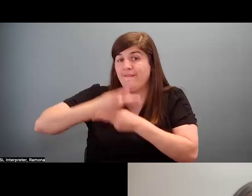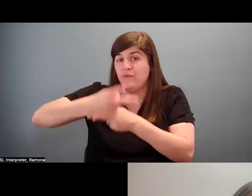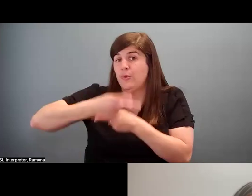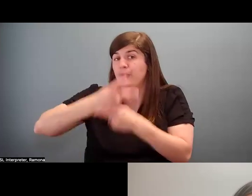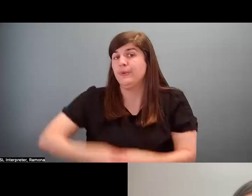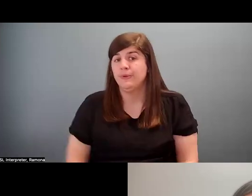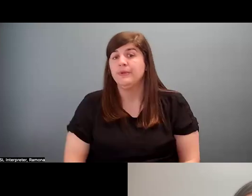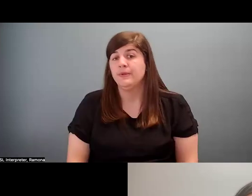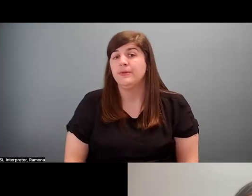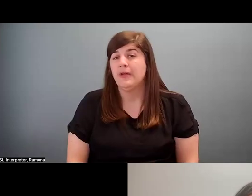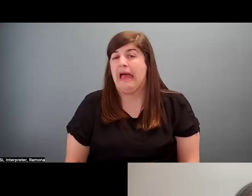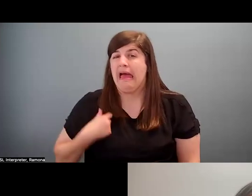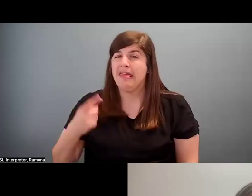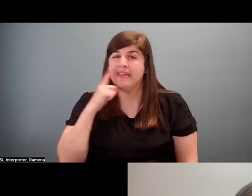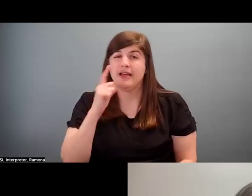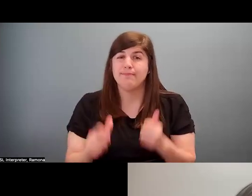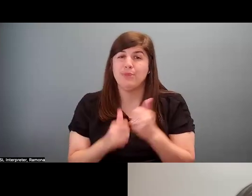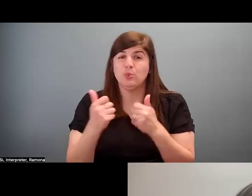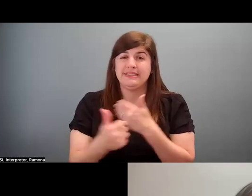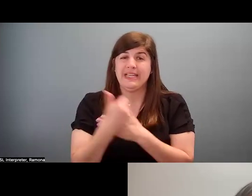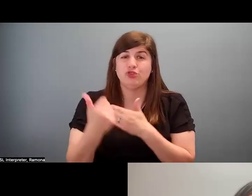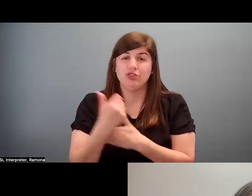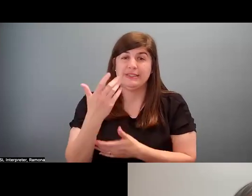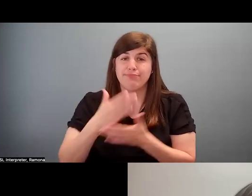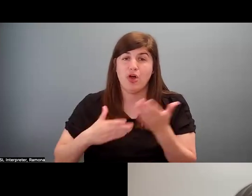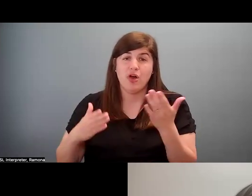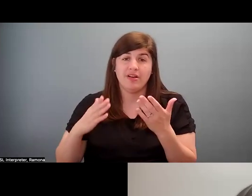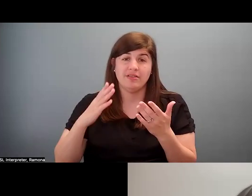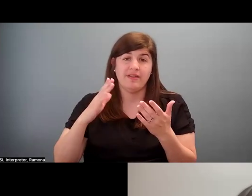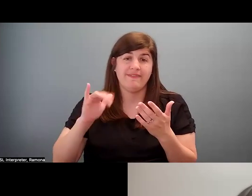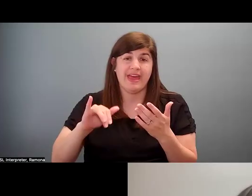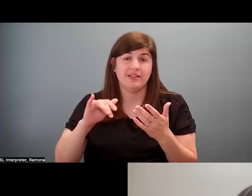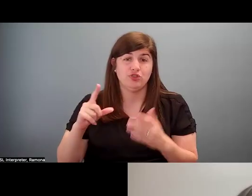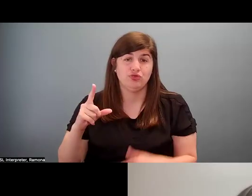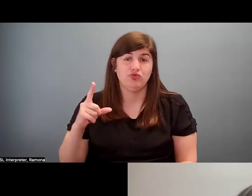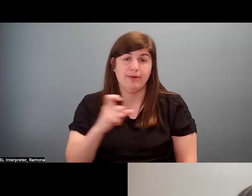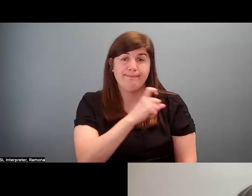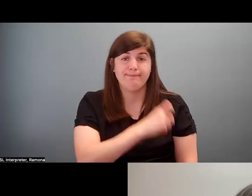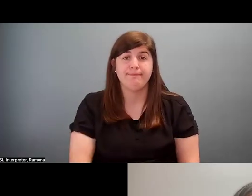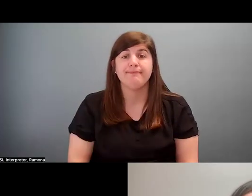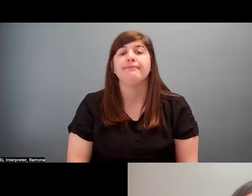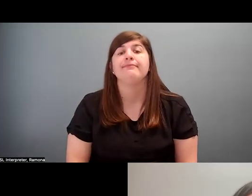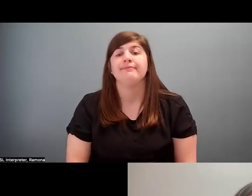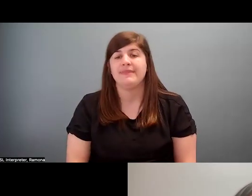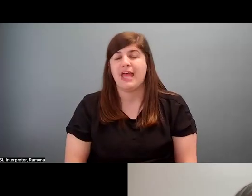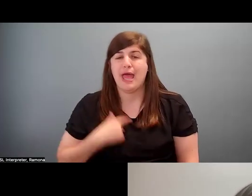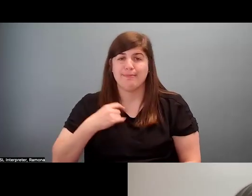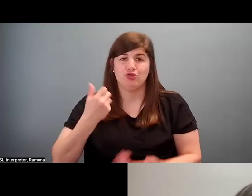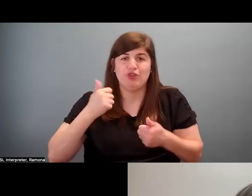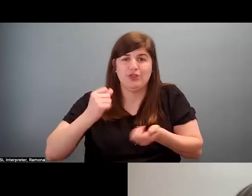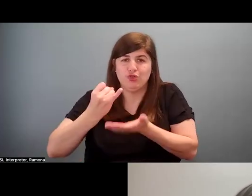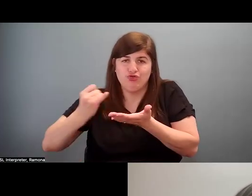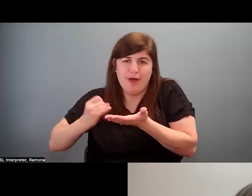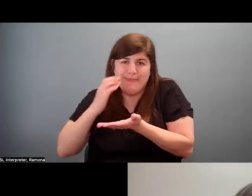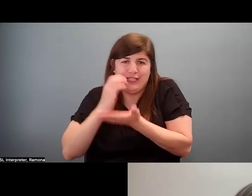But I think that's the most dangerous part of a shrimp. Yes, I'm like little I'm doodling one as we